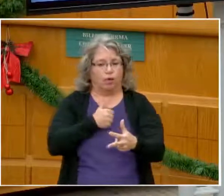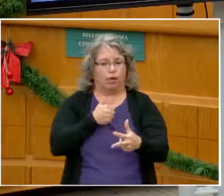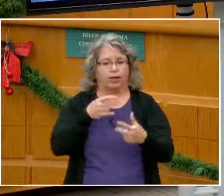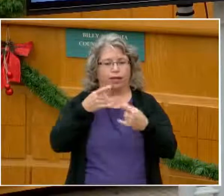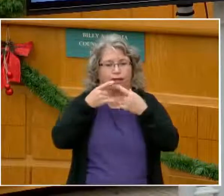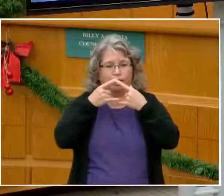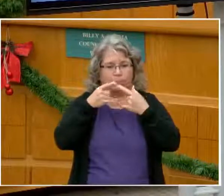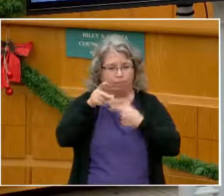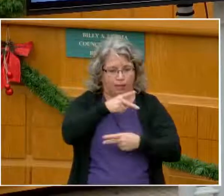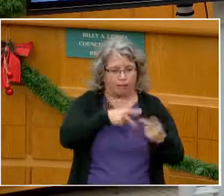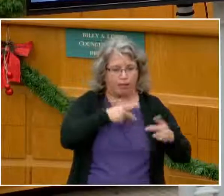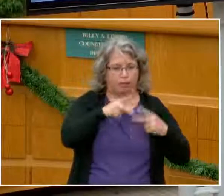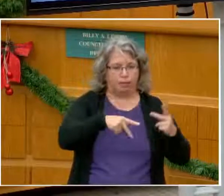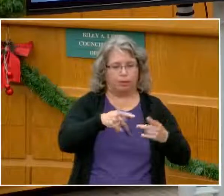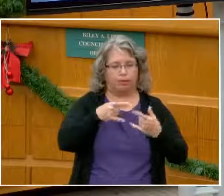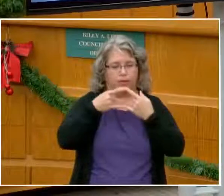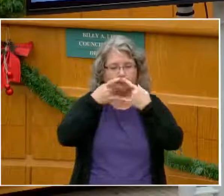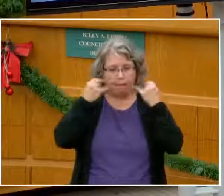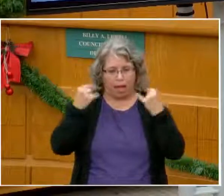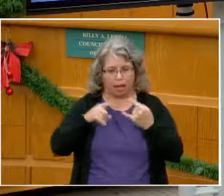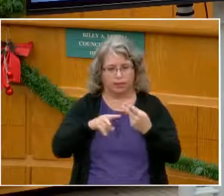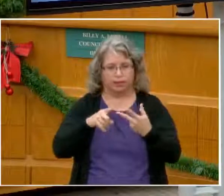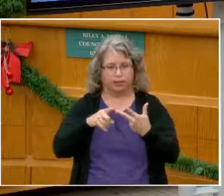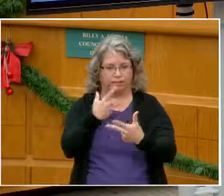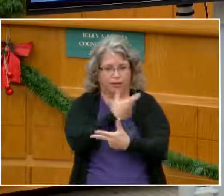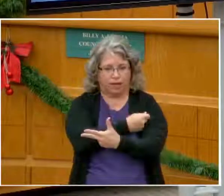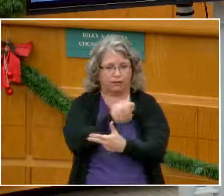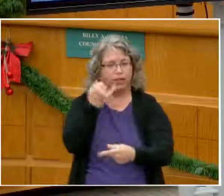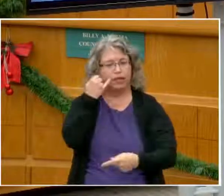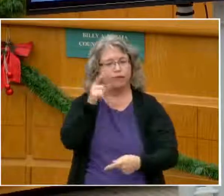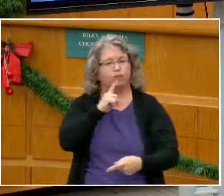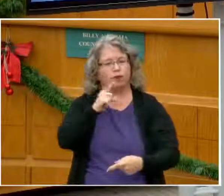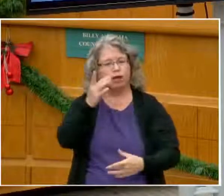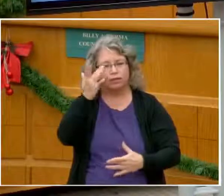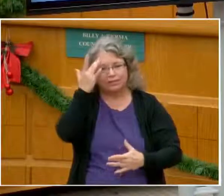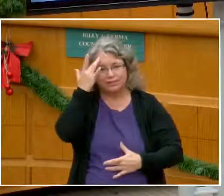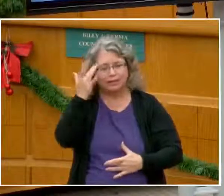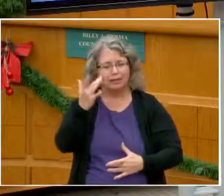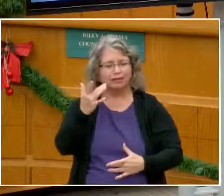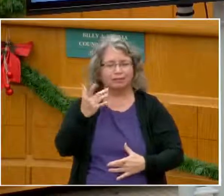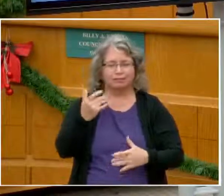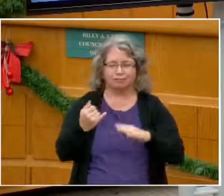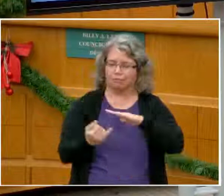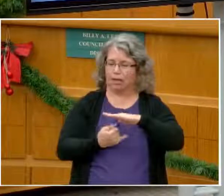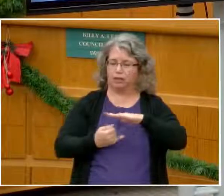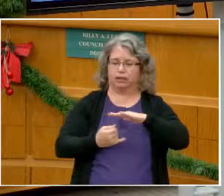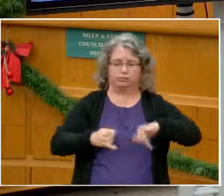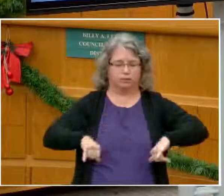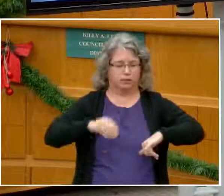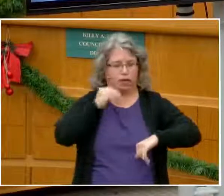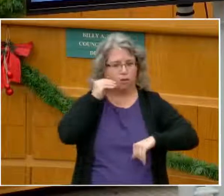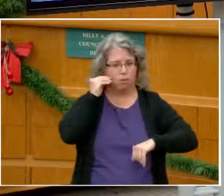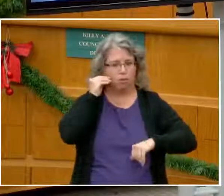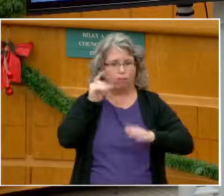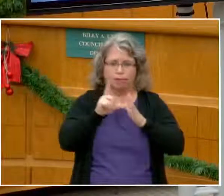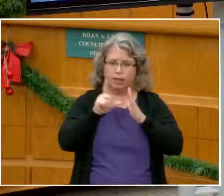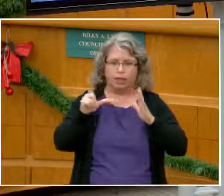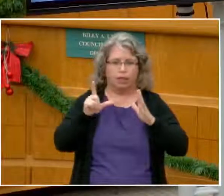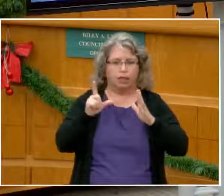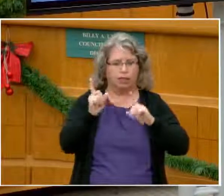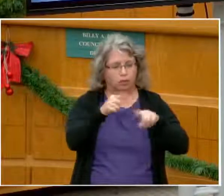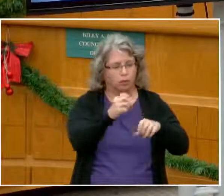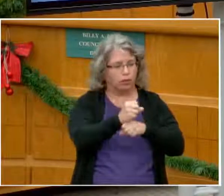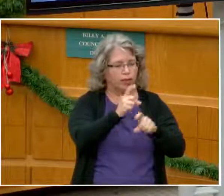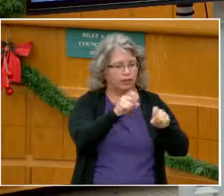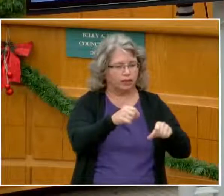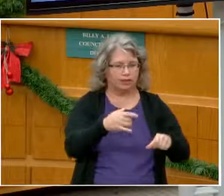symptomatic, self-isolate immediately. If you feel sick, self-isolate, get a test. If you test positive, call your doctor and